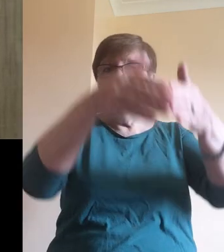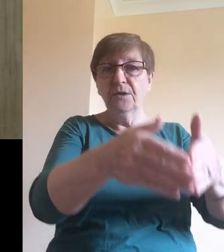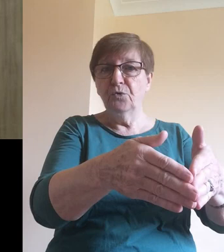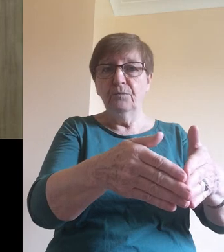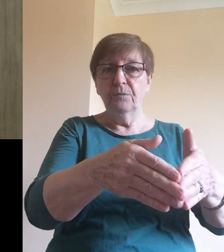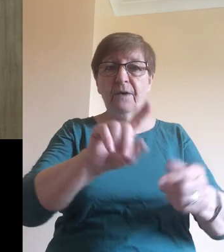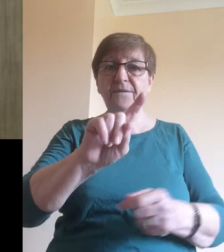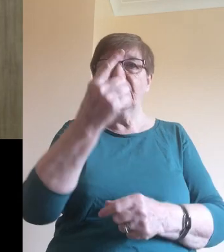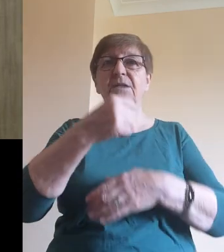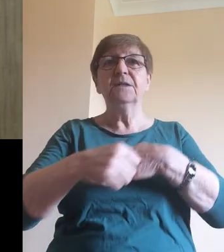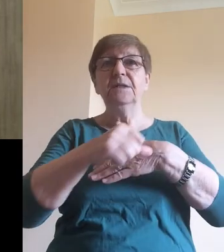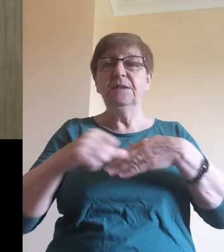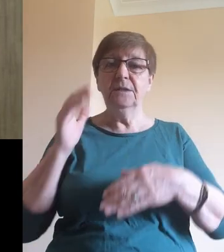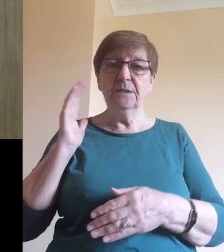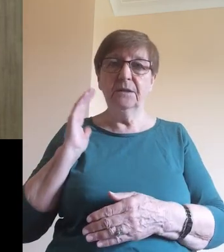Easter Sunday.